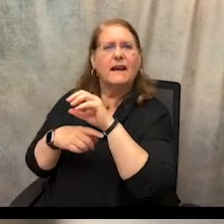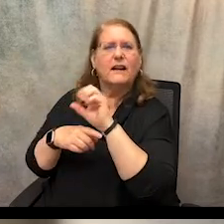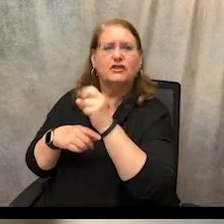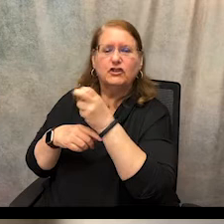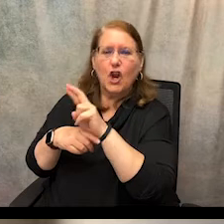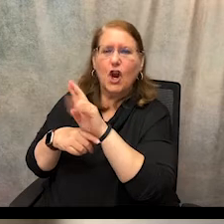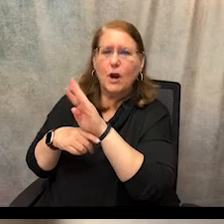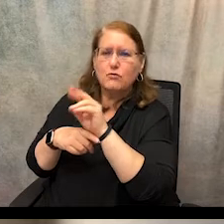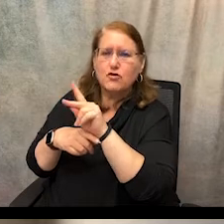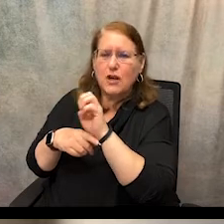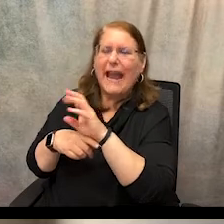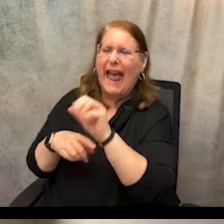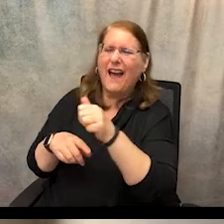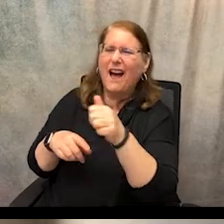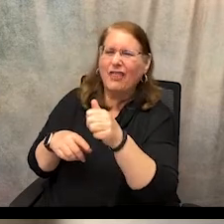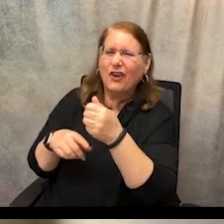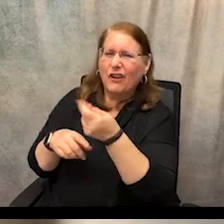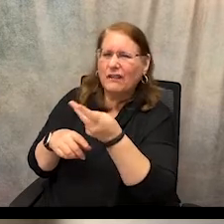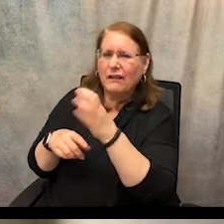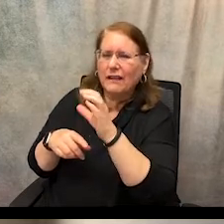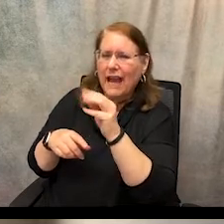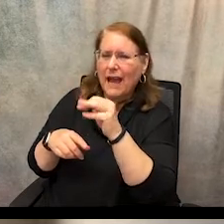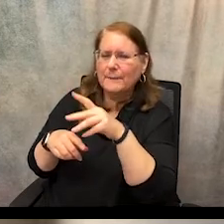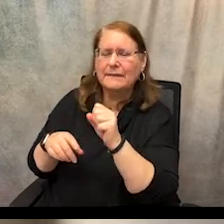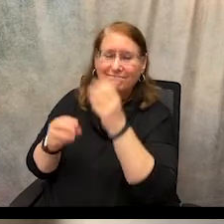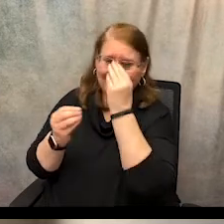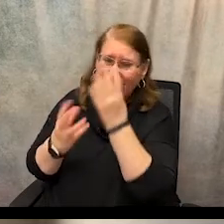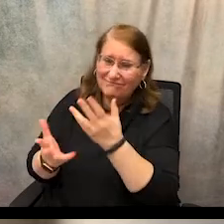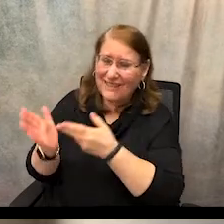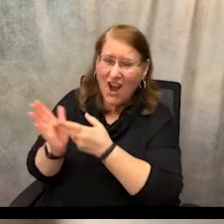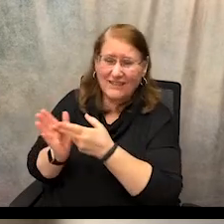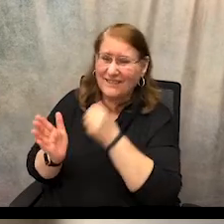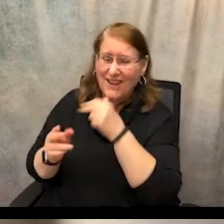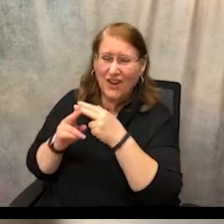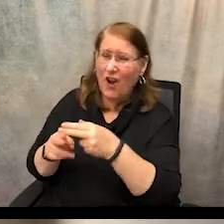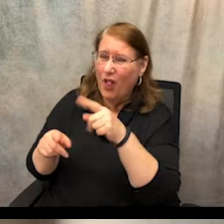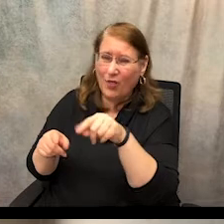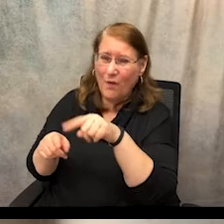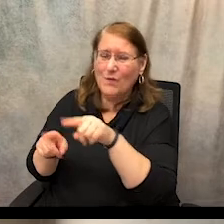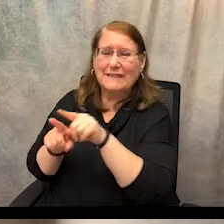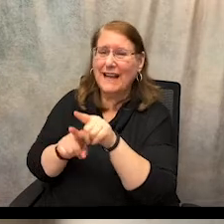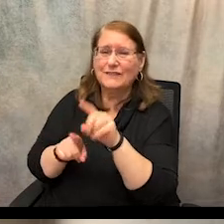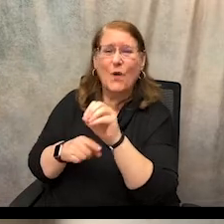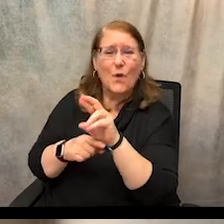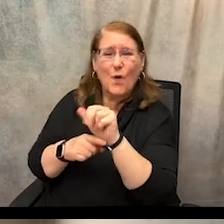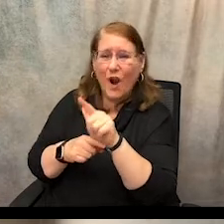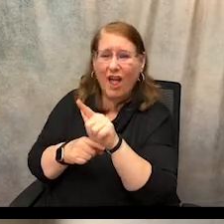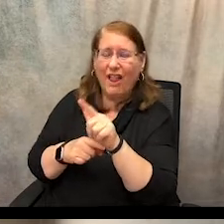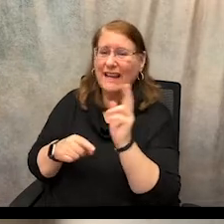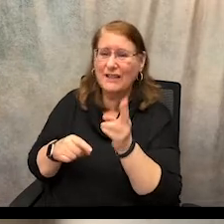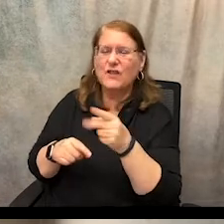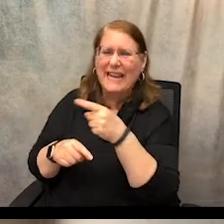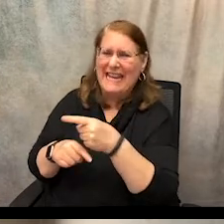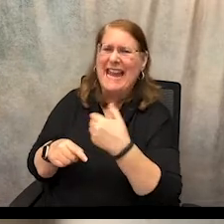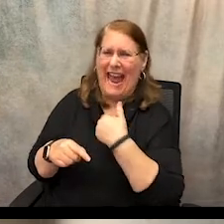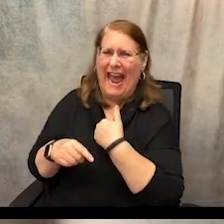honest, I think that those tapes I would not classify as oral history exactly. He had a